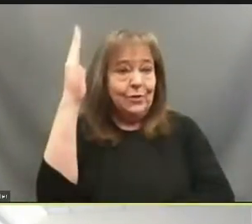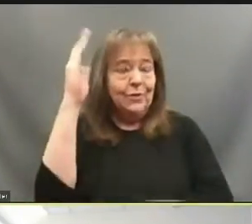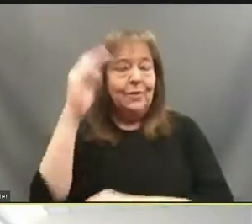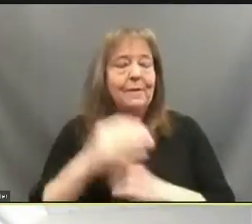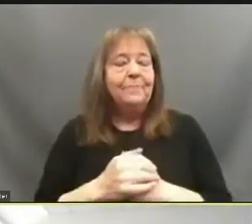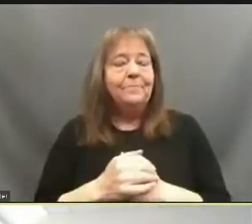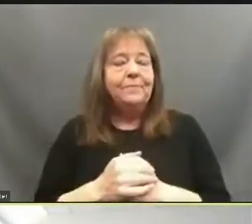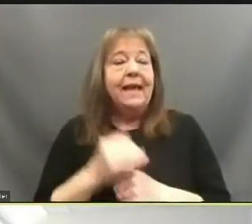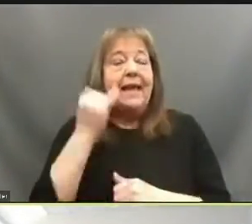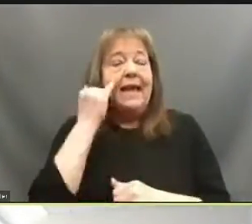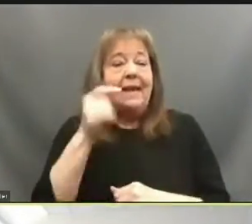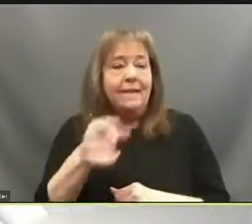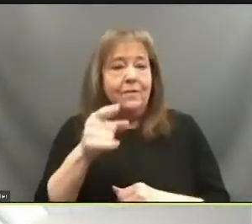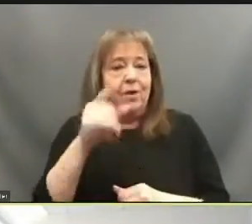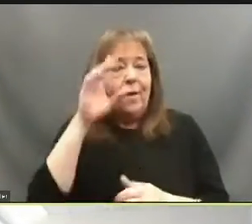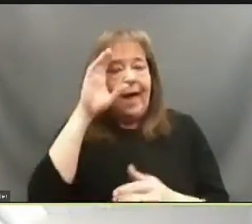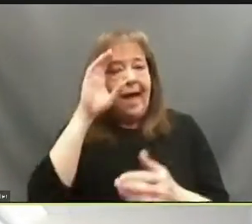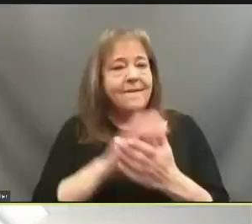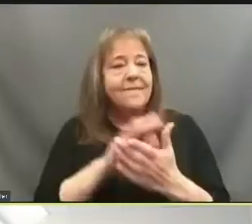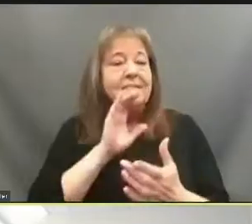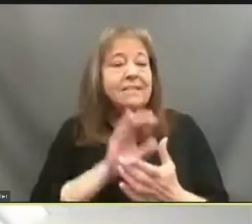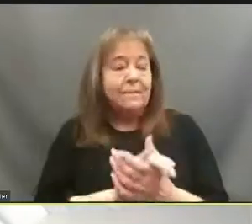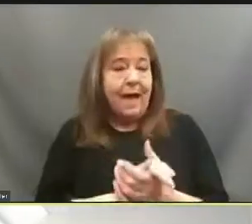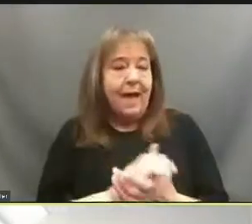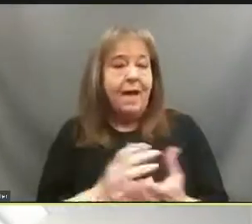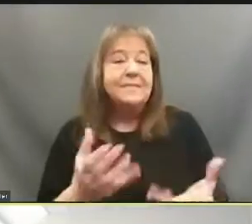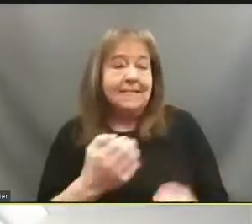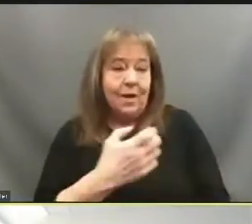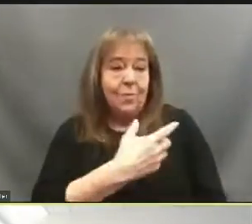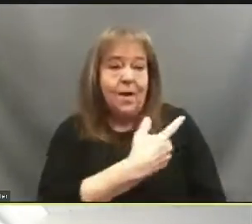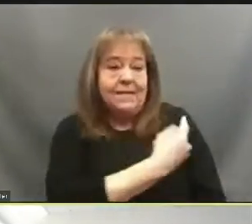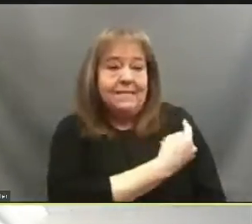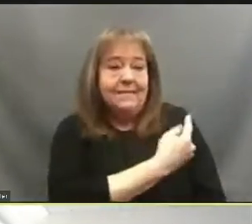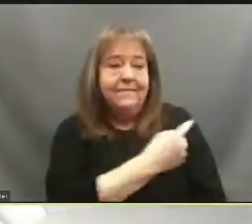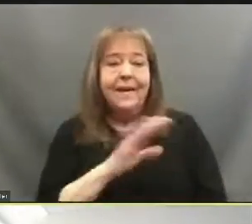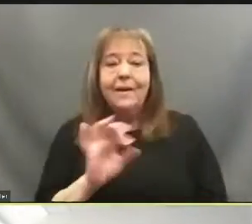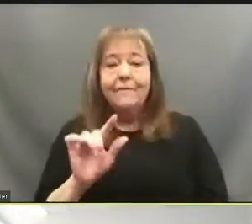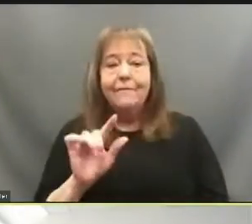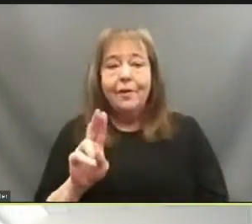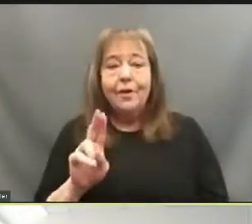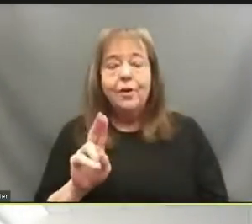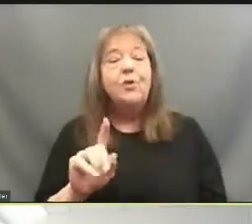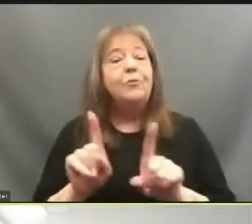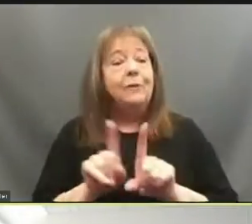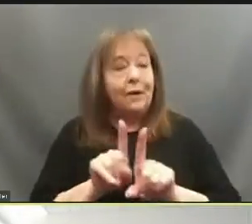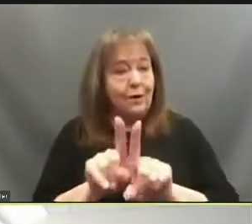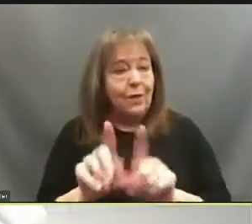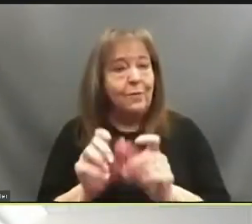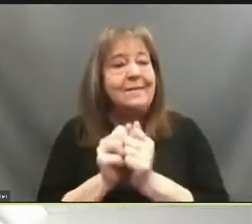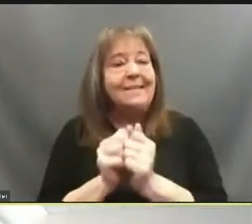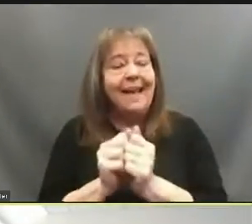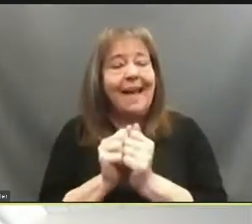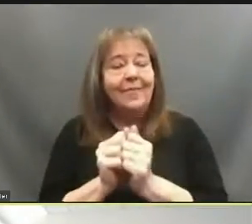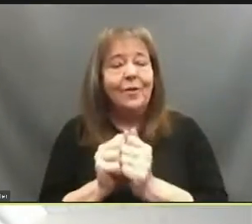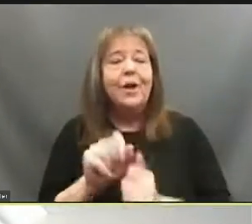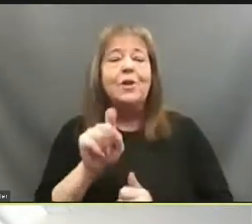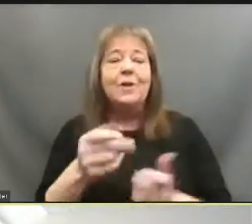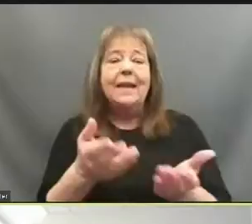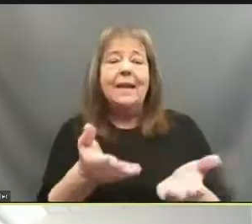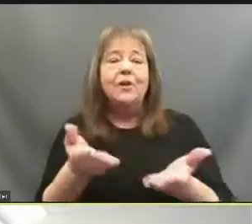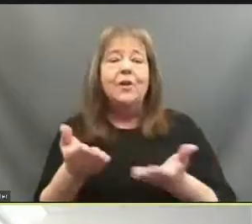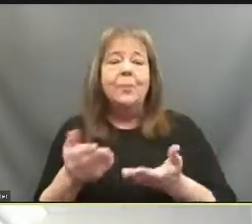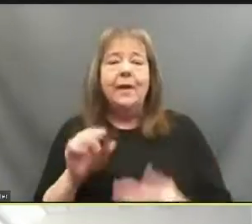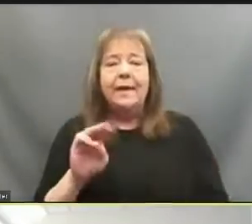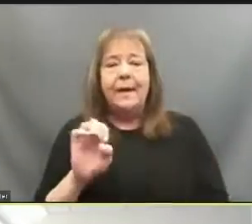have a spouse who wishes to also get their vaccine, they can come with their veteran. please know that they should bring their